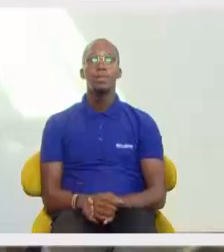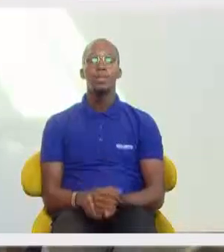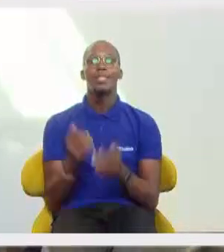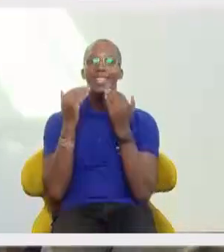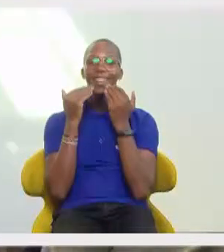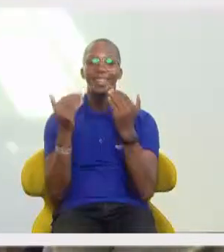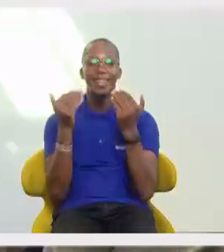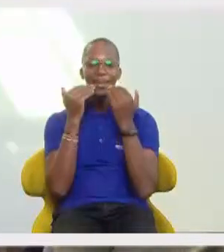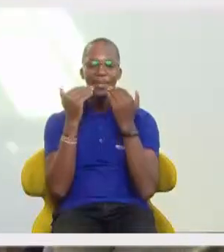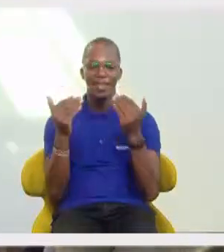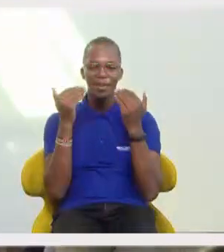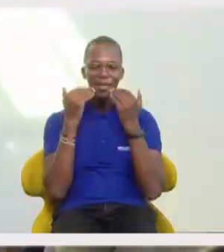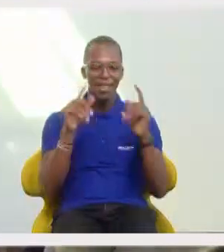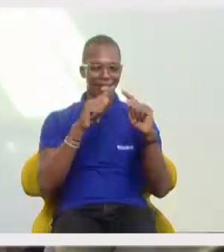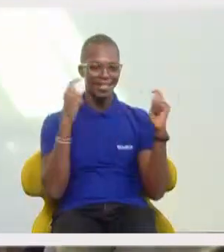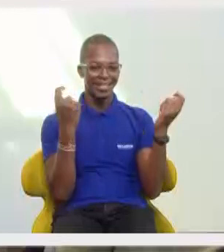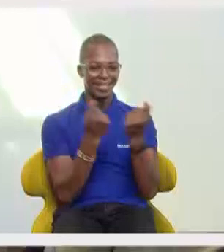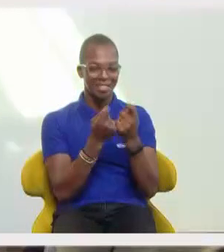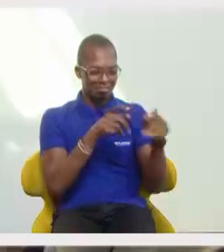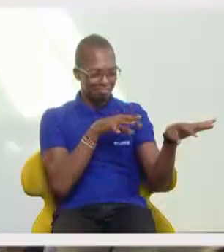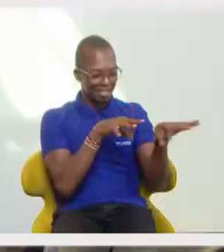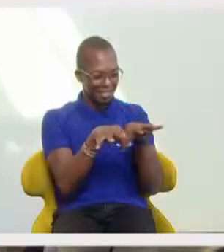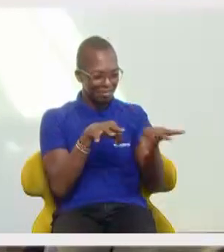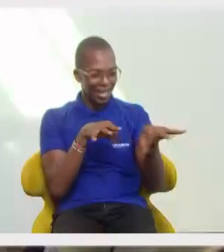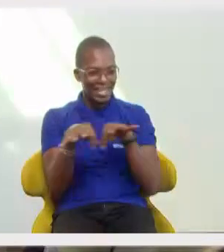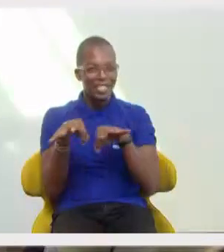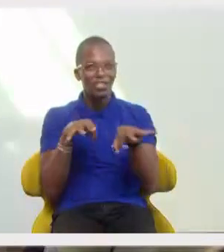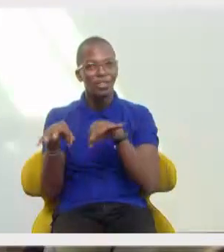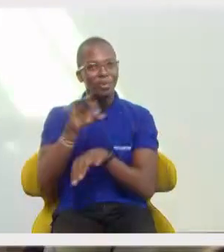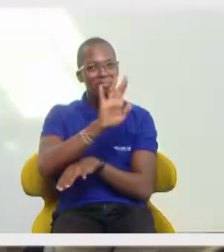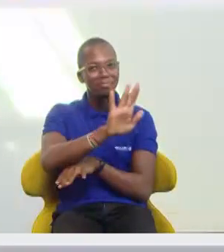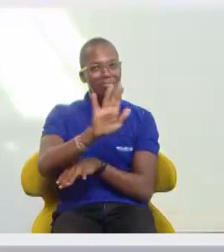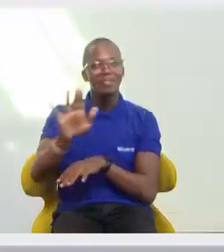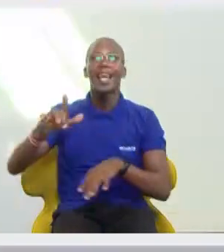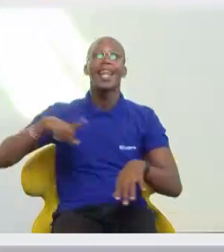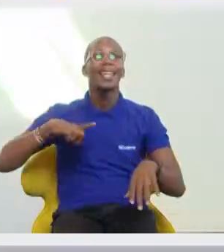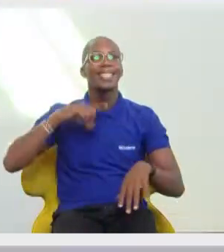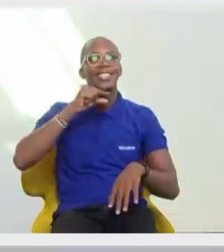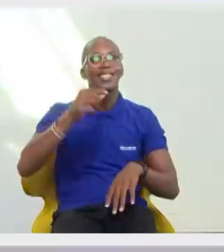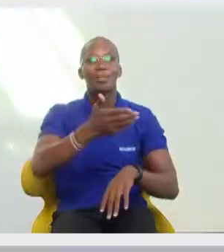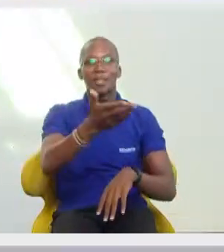Thank you so much, the team, for your explanation. Then, ladies and gentlemen,